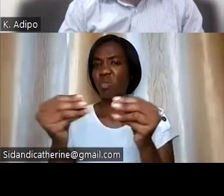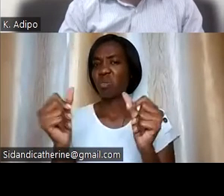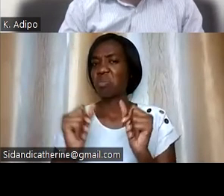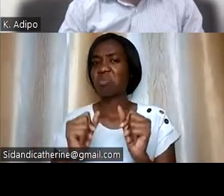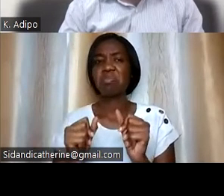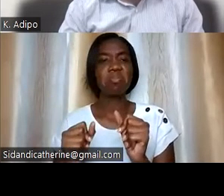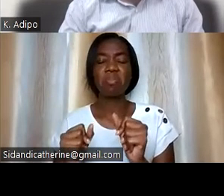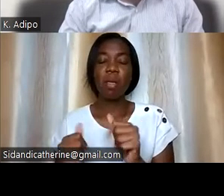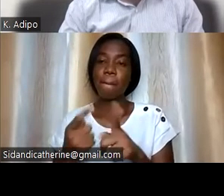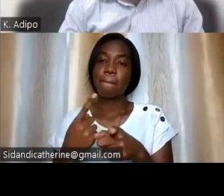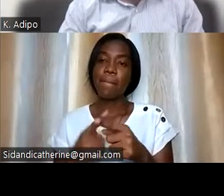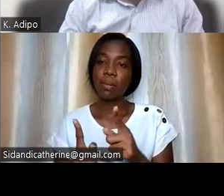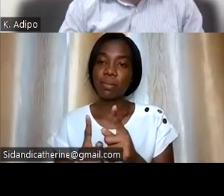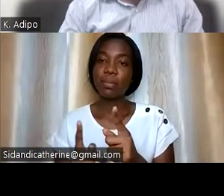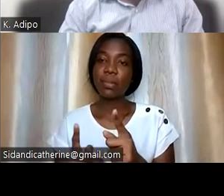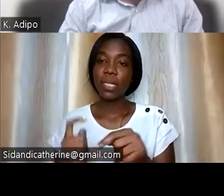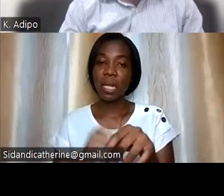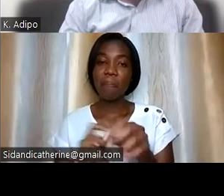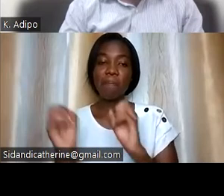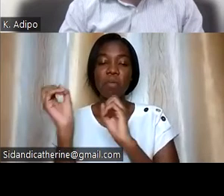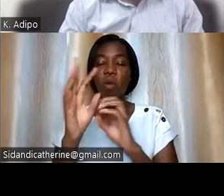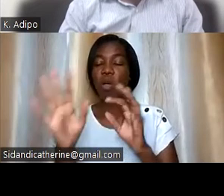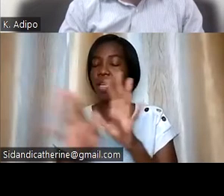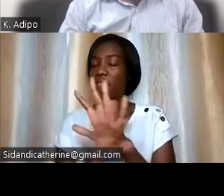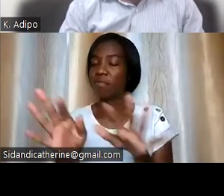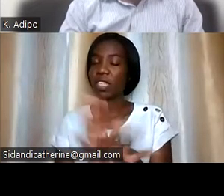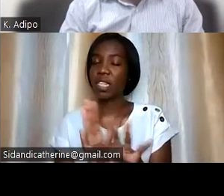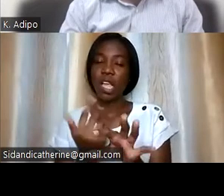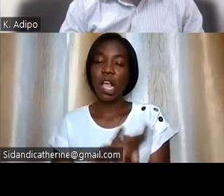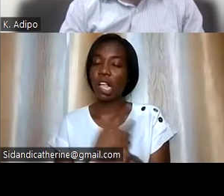at, they throw everything at us. No, HR do